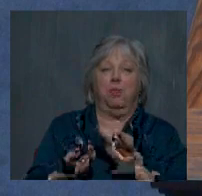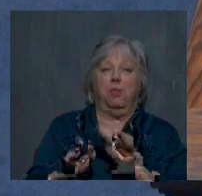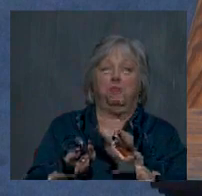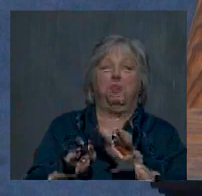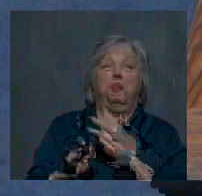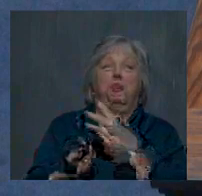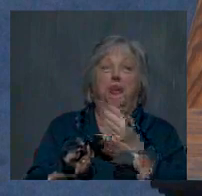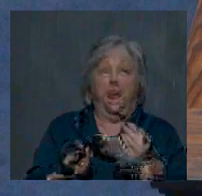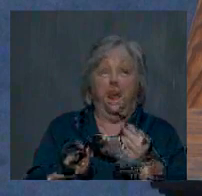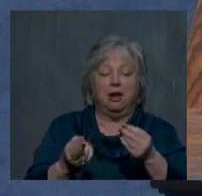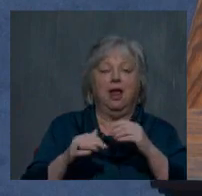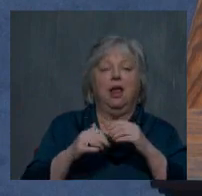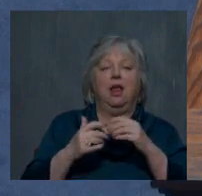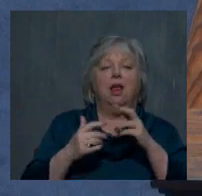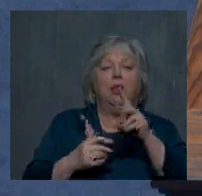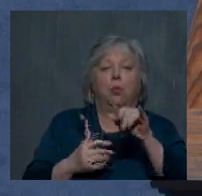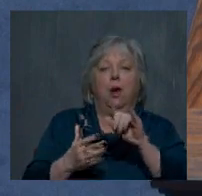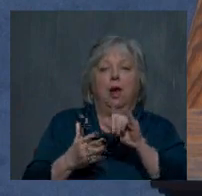Already in the process of,